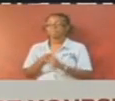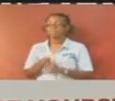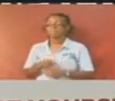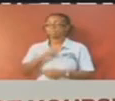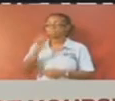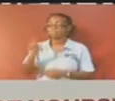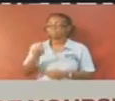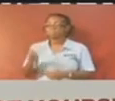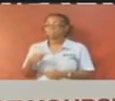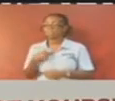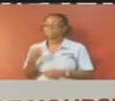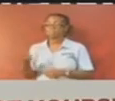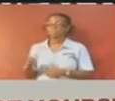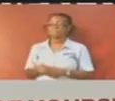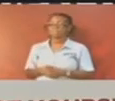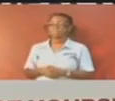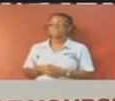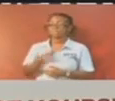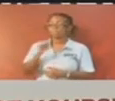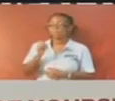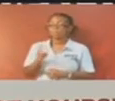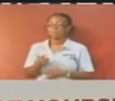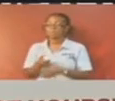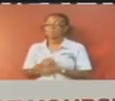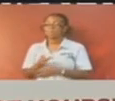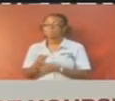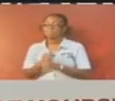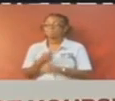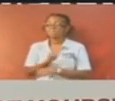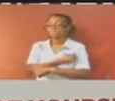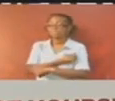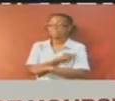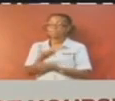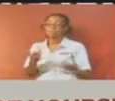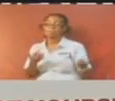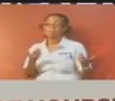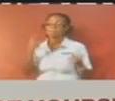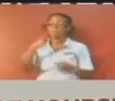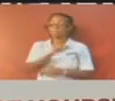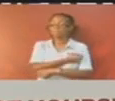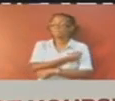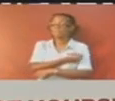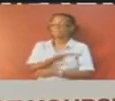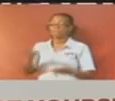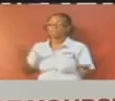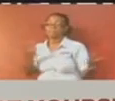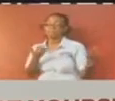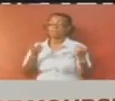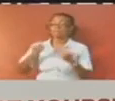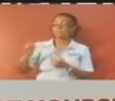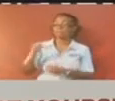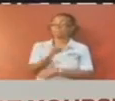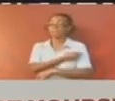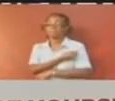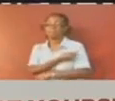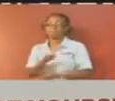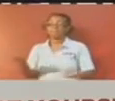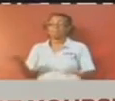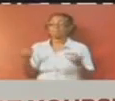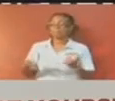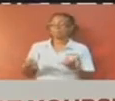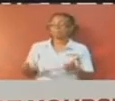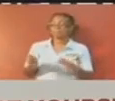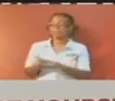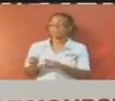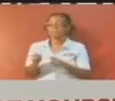WHO-approved vaccines in large quantities, it is the same opposition now that is stating, and I quote